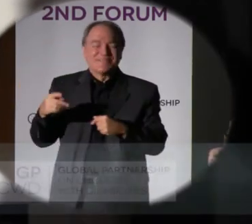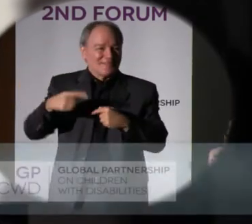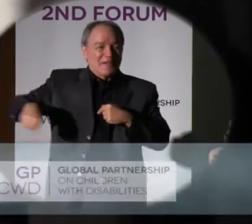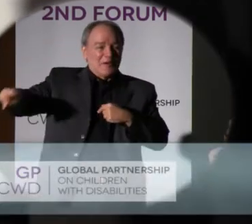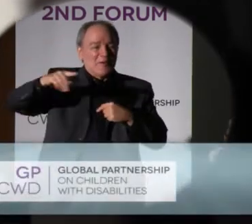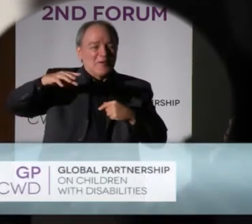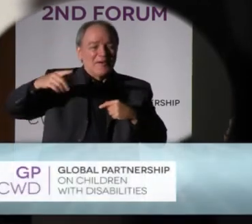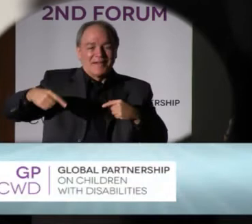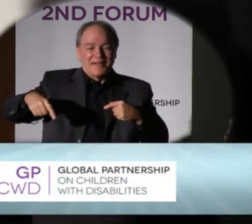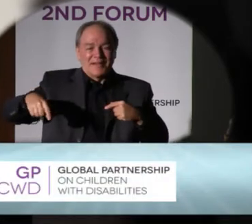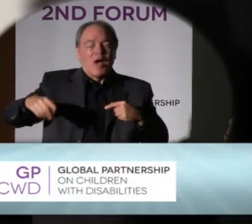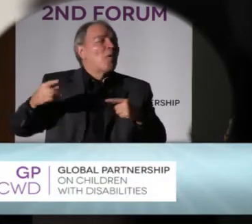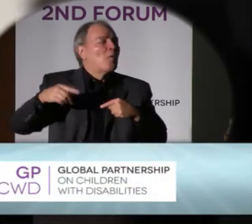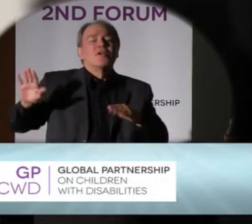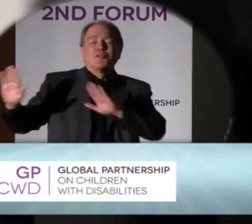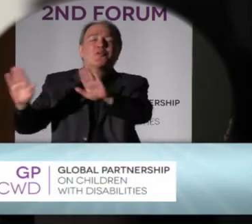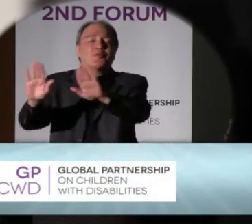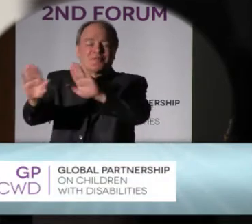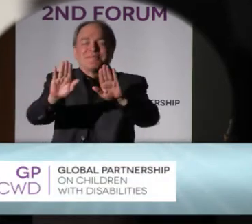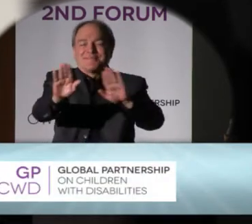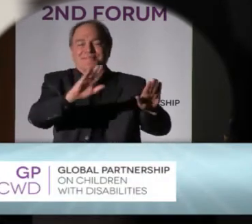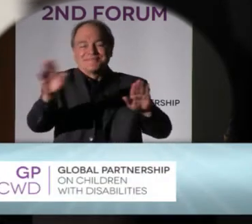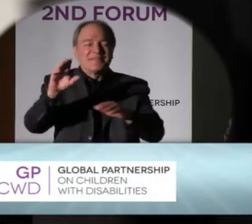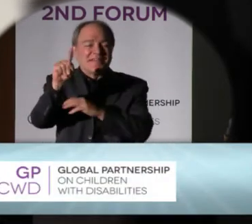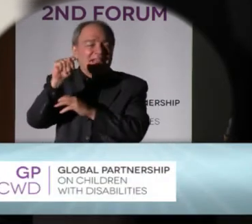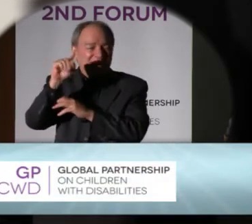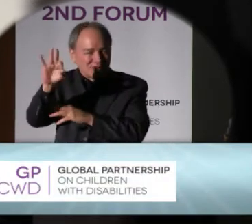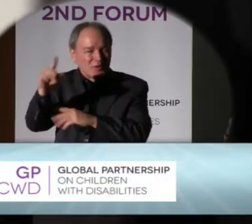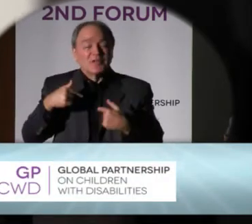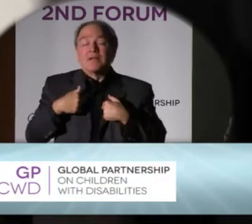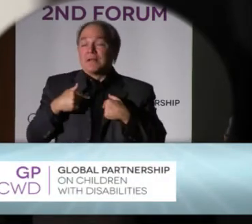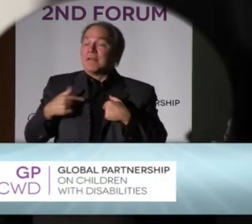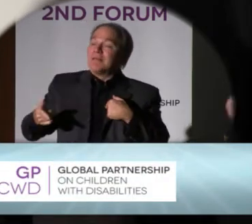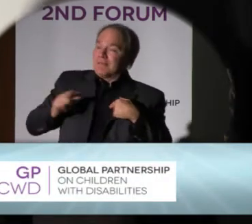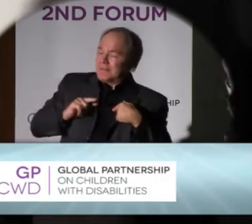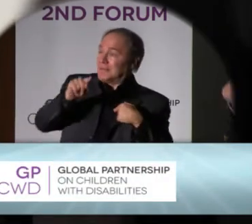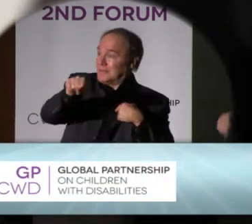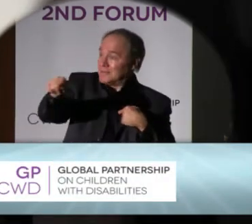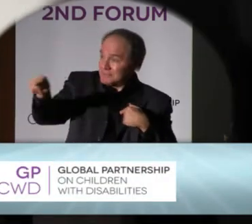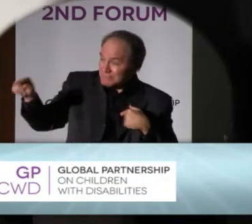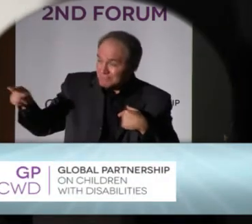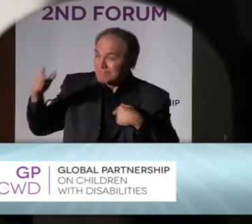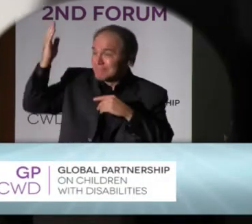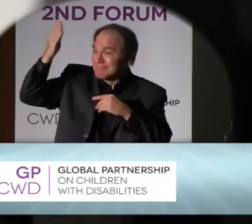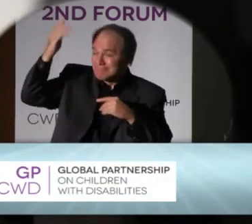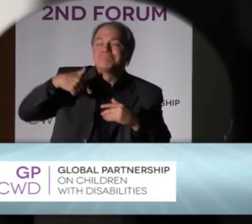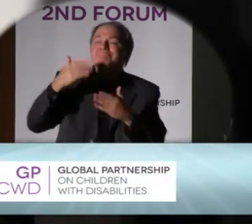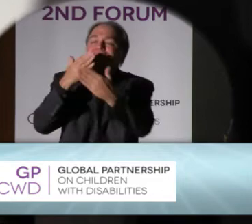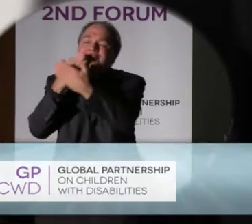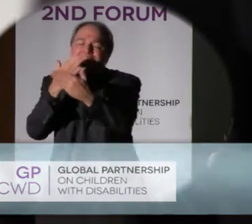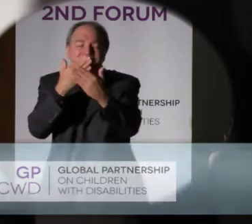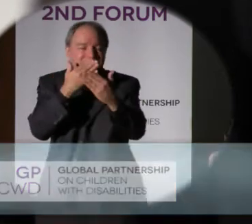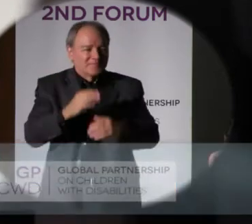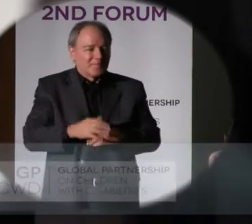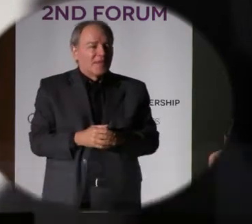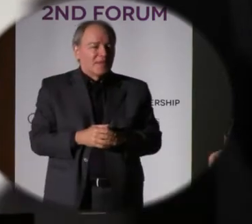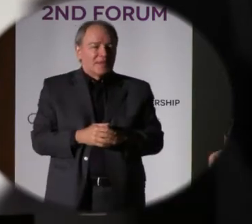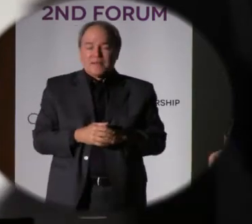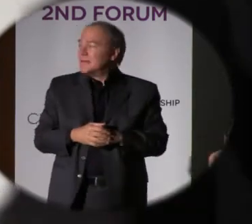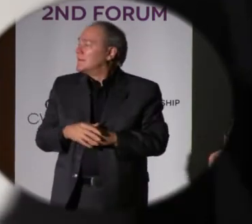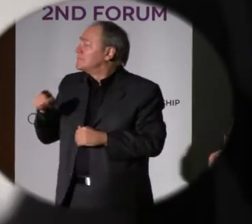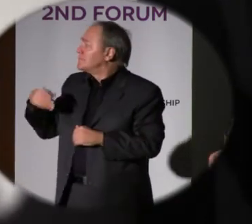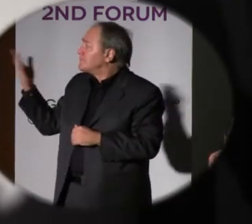birthday of this new task force on early childhood development. First slide. We